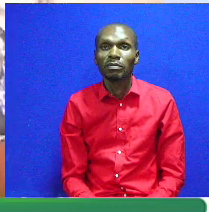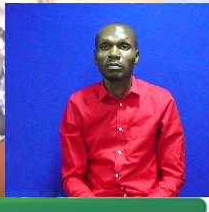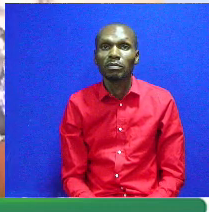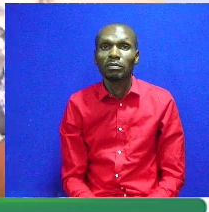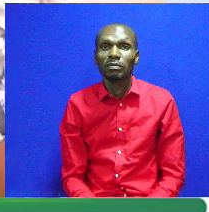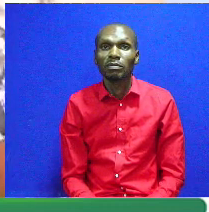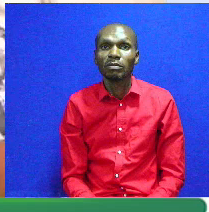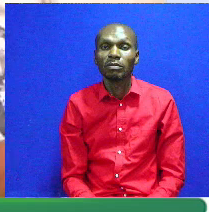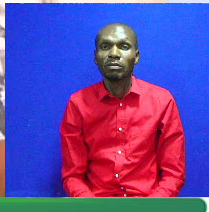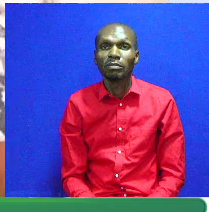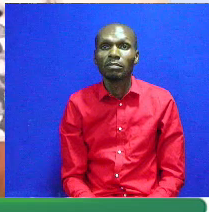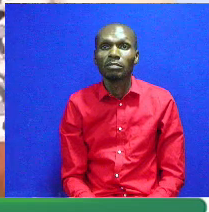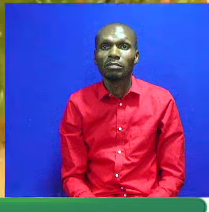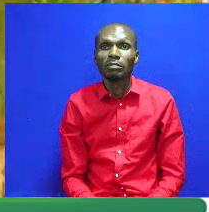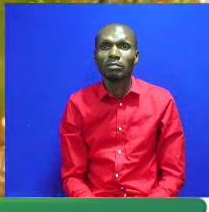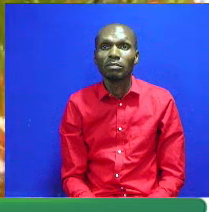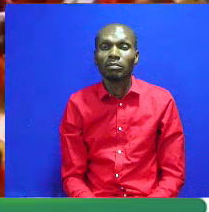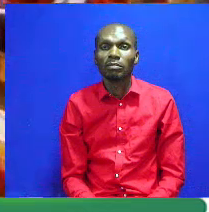roboti roko watia.